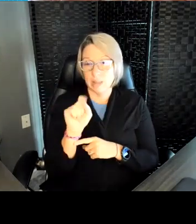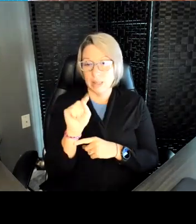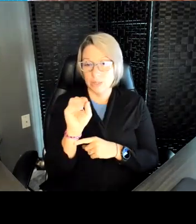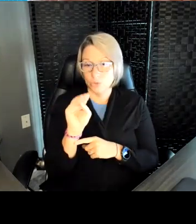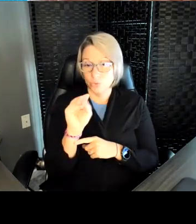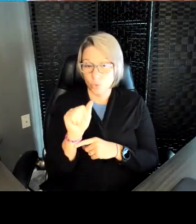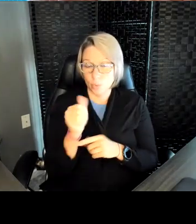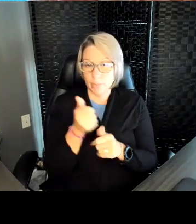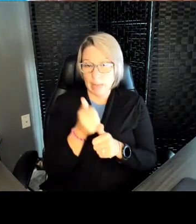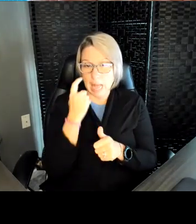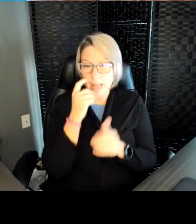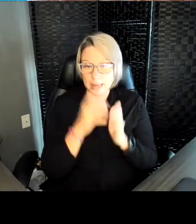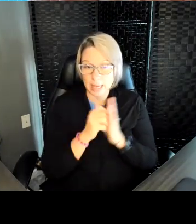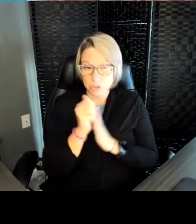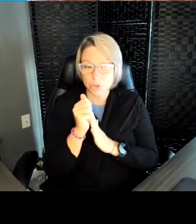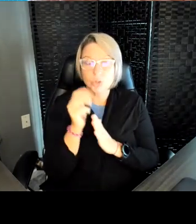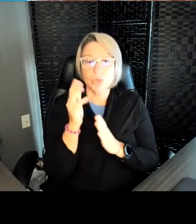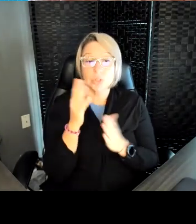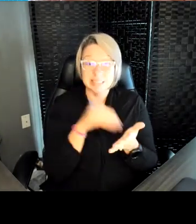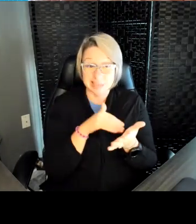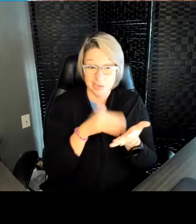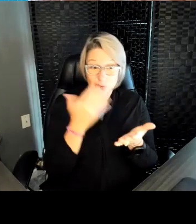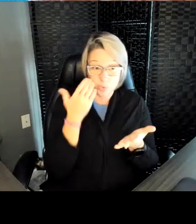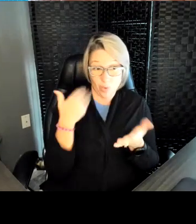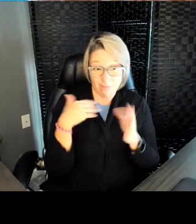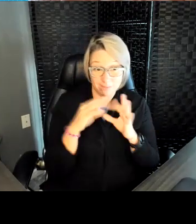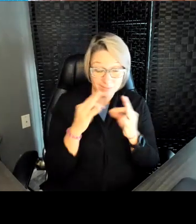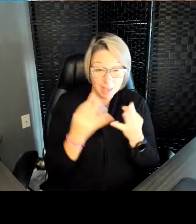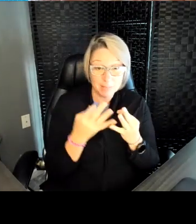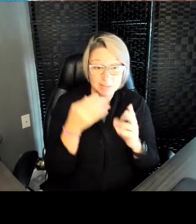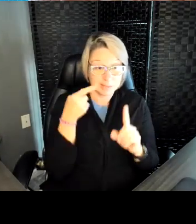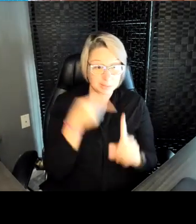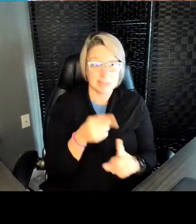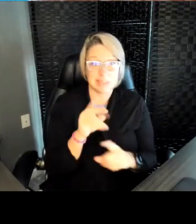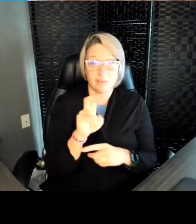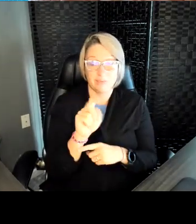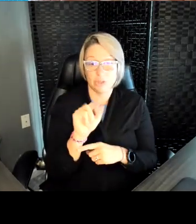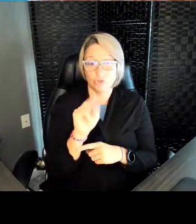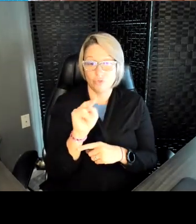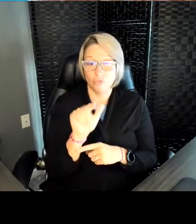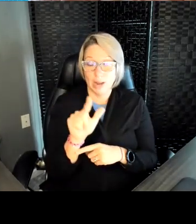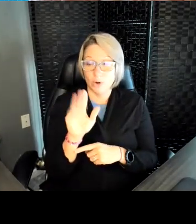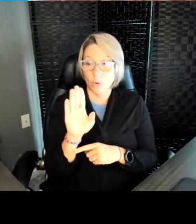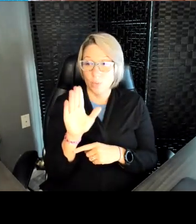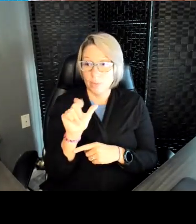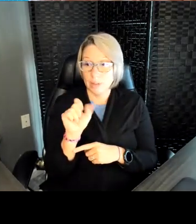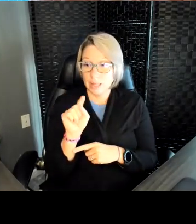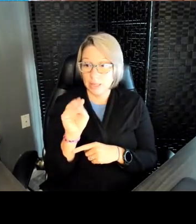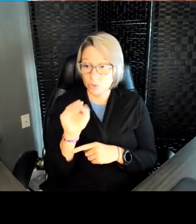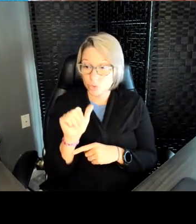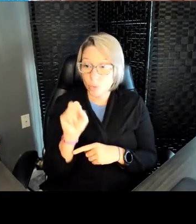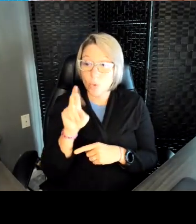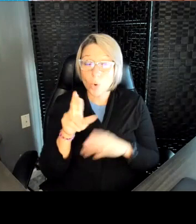Does the doctor know that there's a group of families either specific to retinoblastoma or just children who have blindness or visual